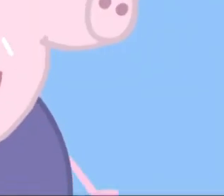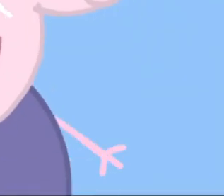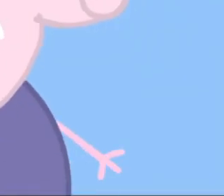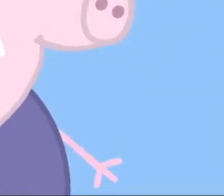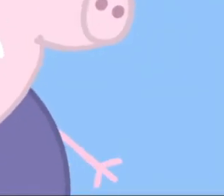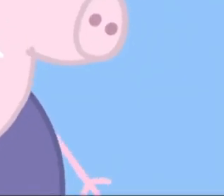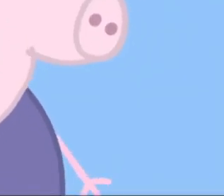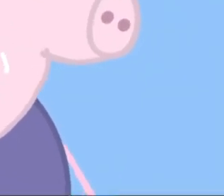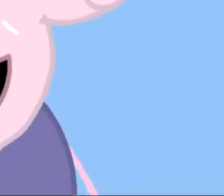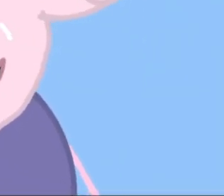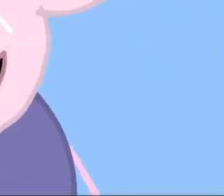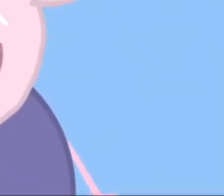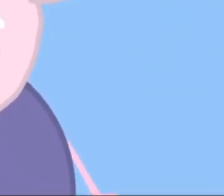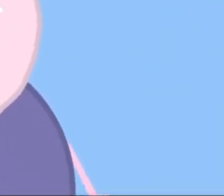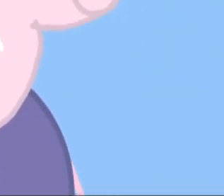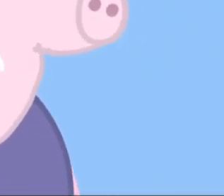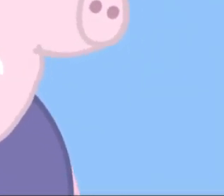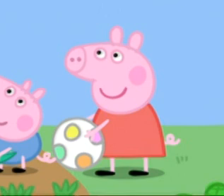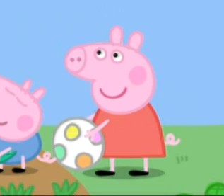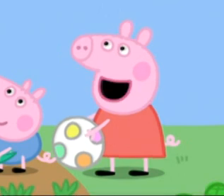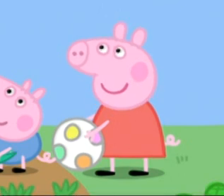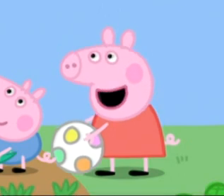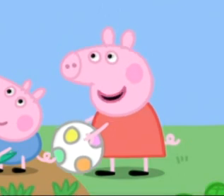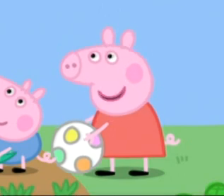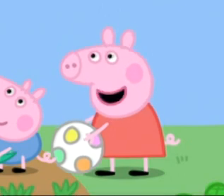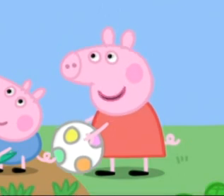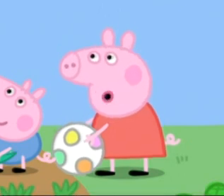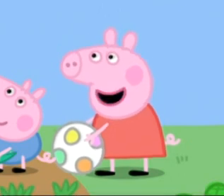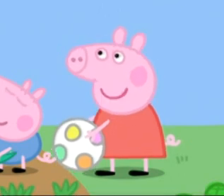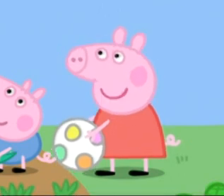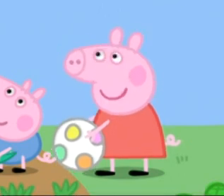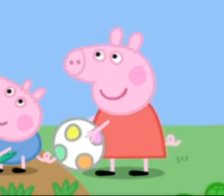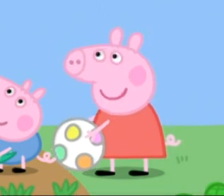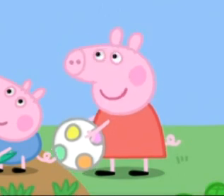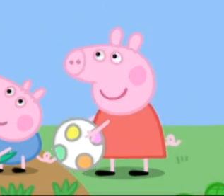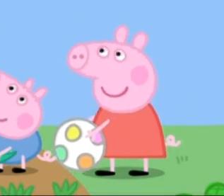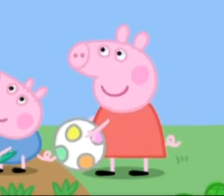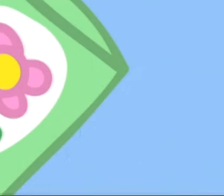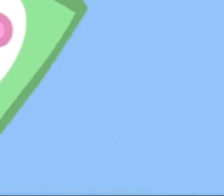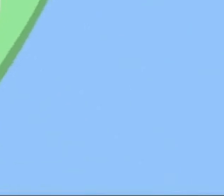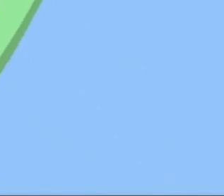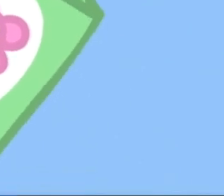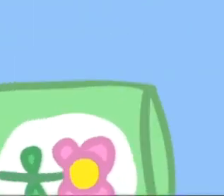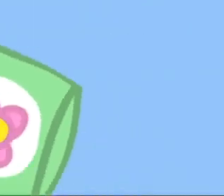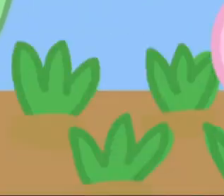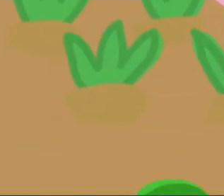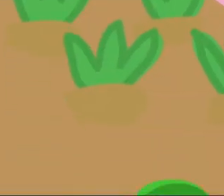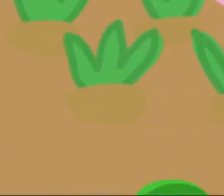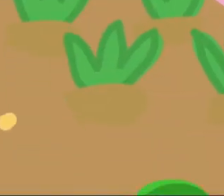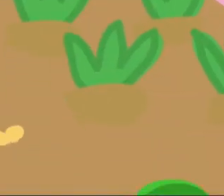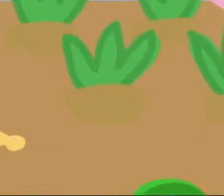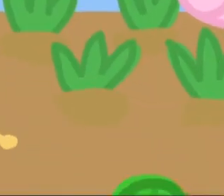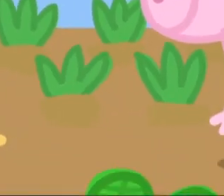A dinosaur? Ho, ho, ho, ho. Grandpa, what are you doing? I'm planting these